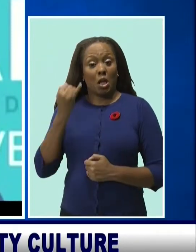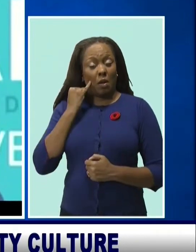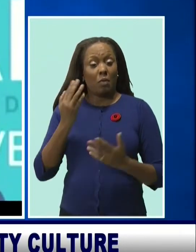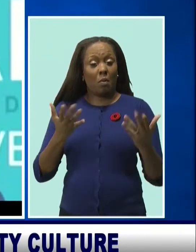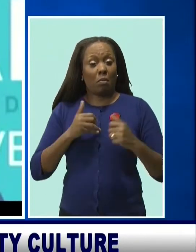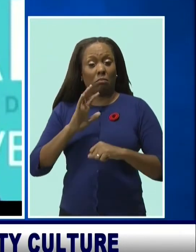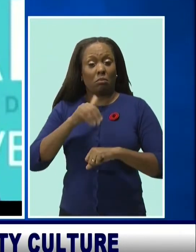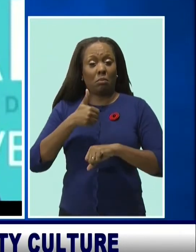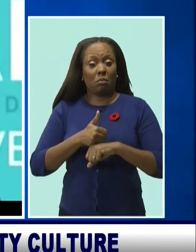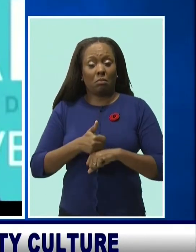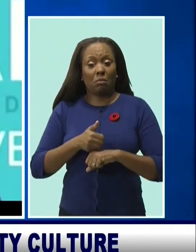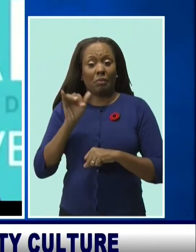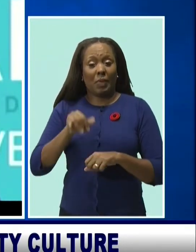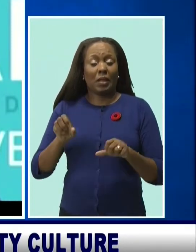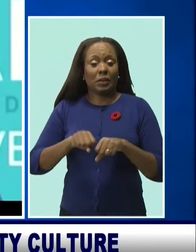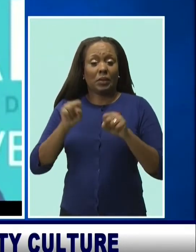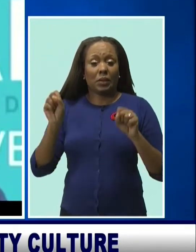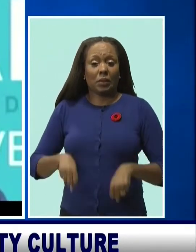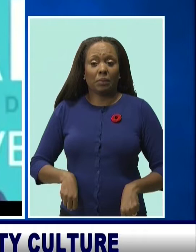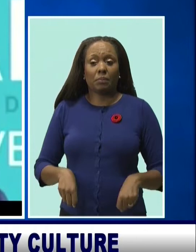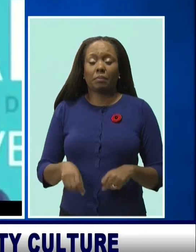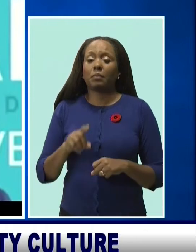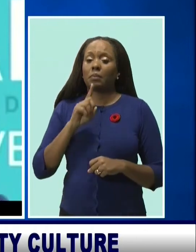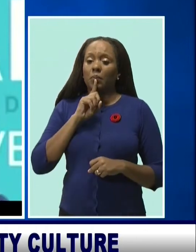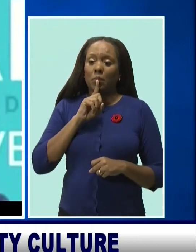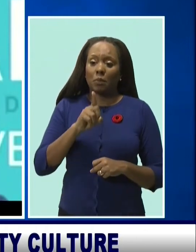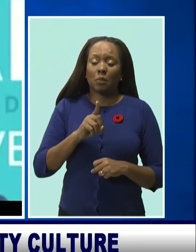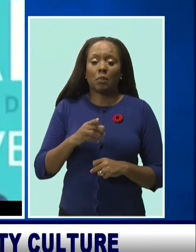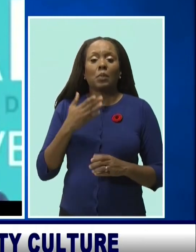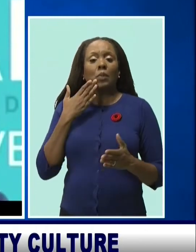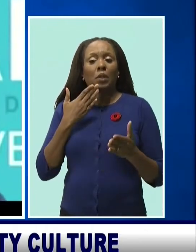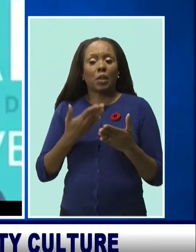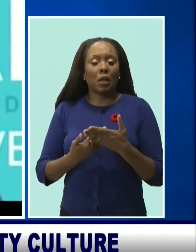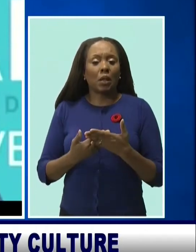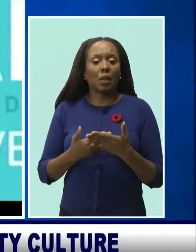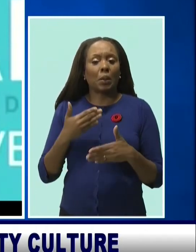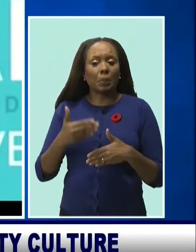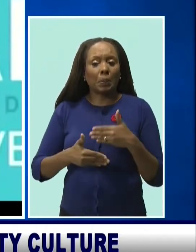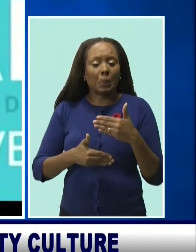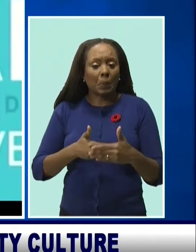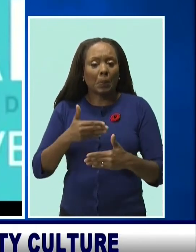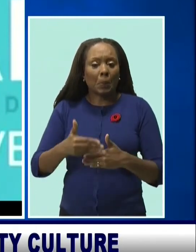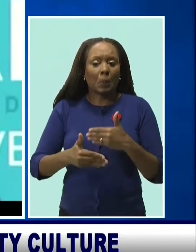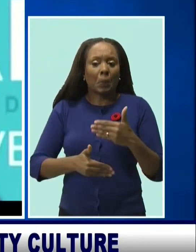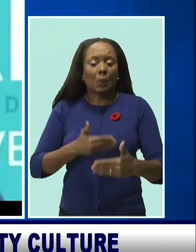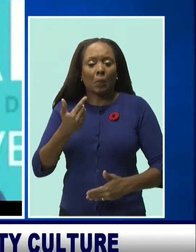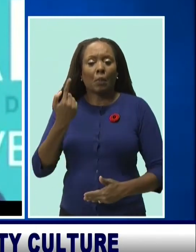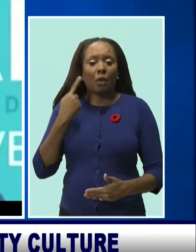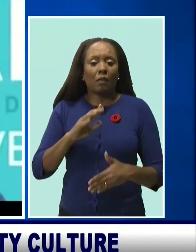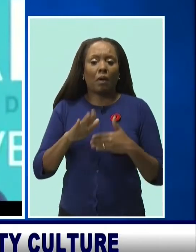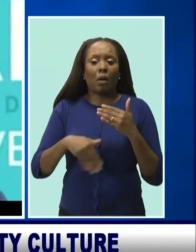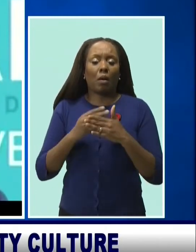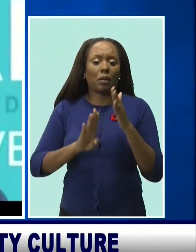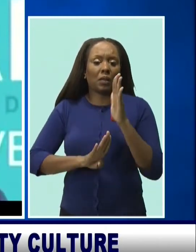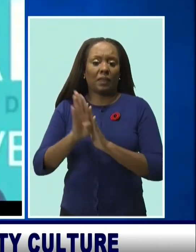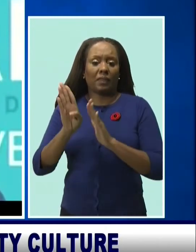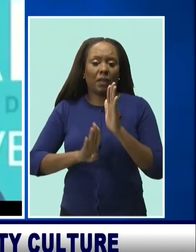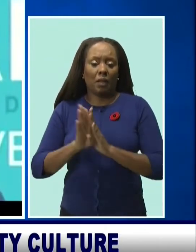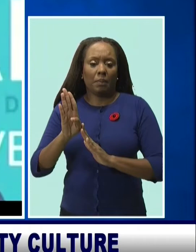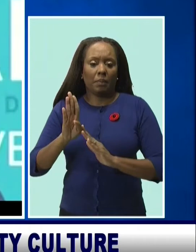NQI system is one of the most constructive steps that a developing nation can